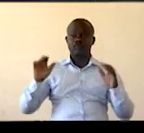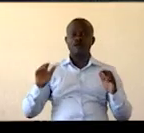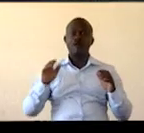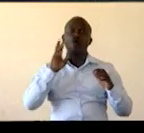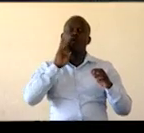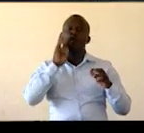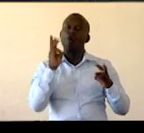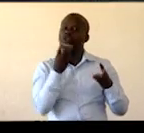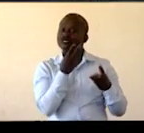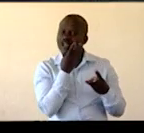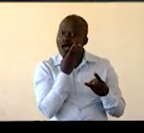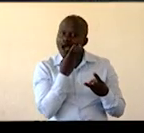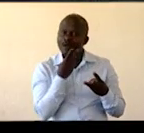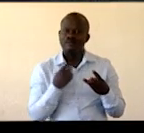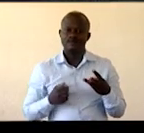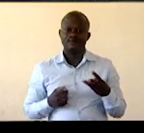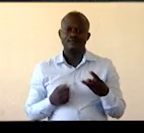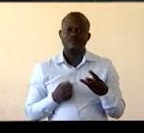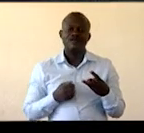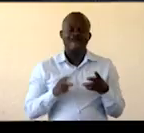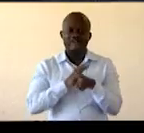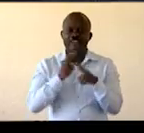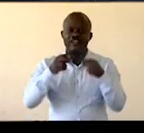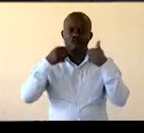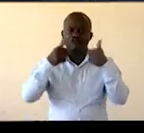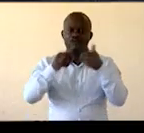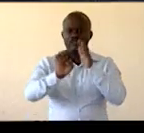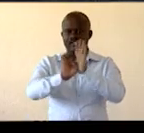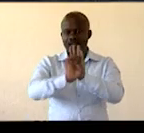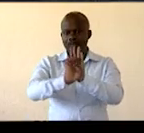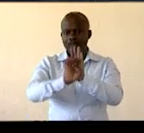Water is a very good example.